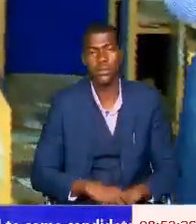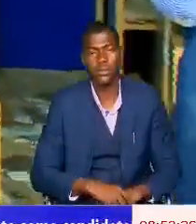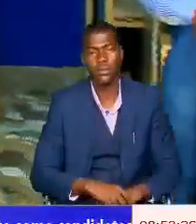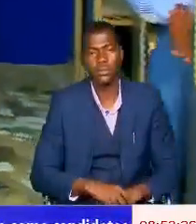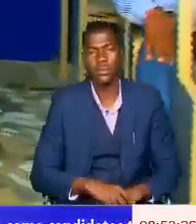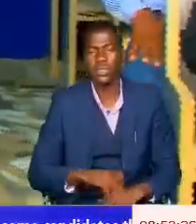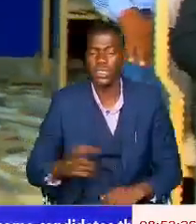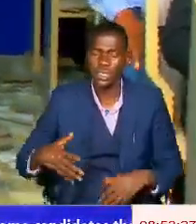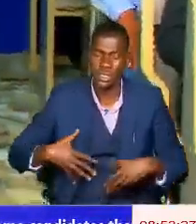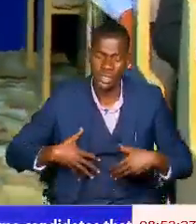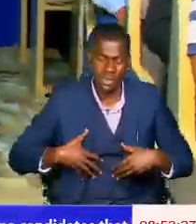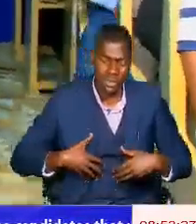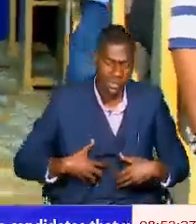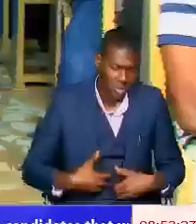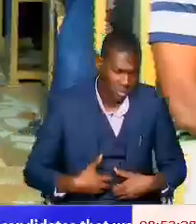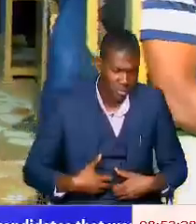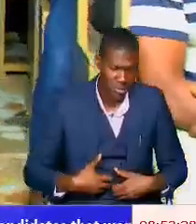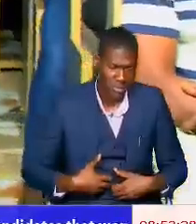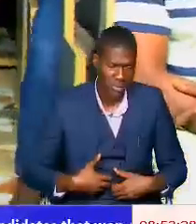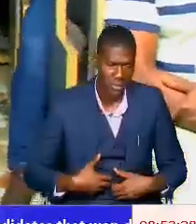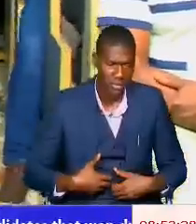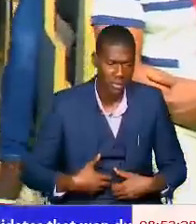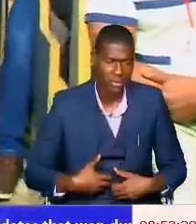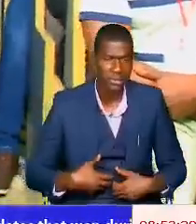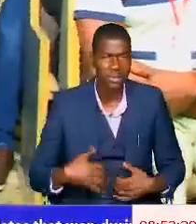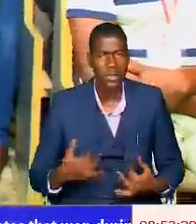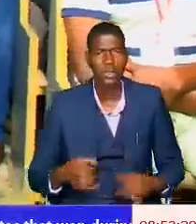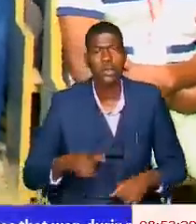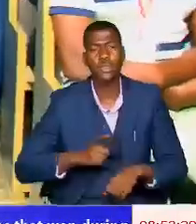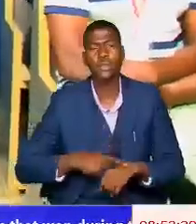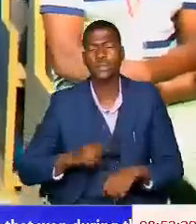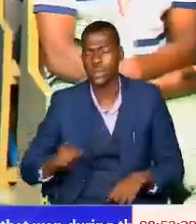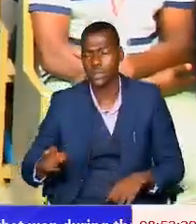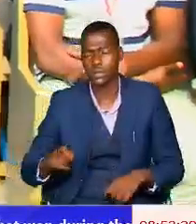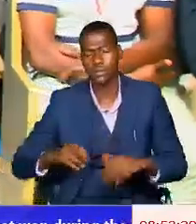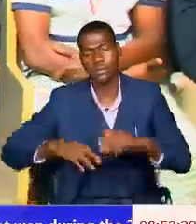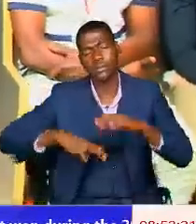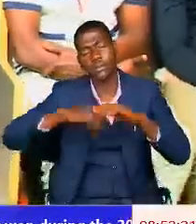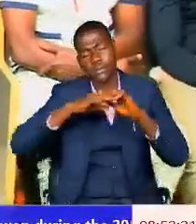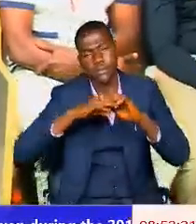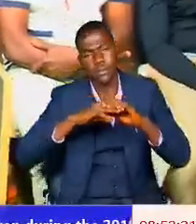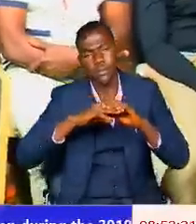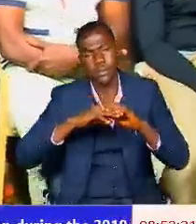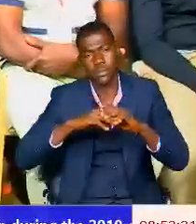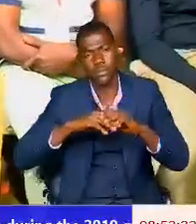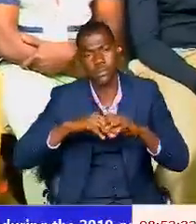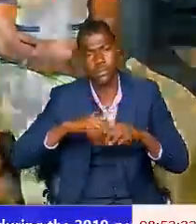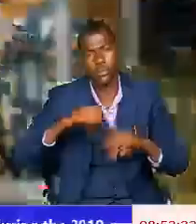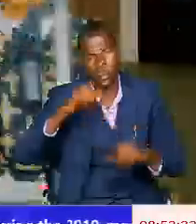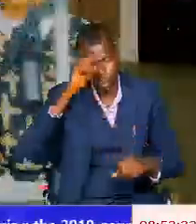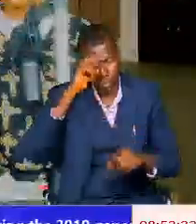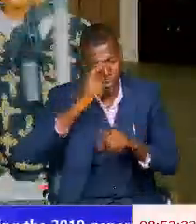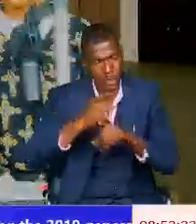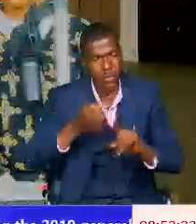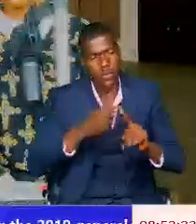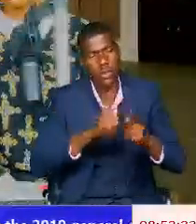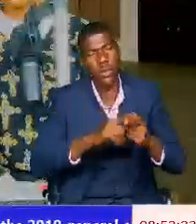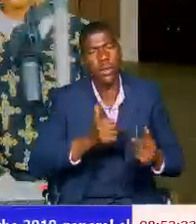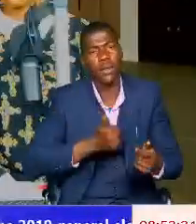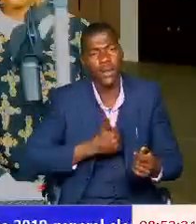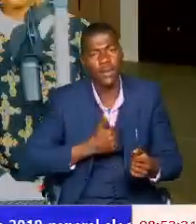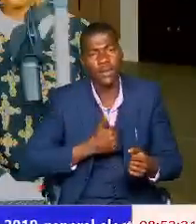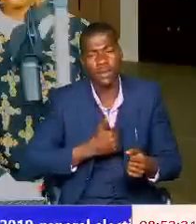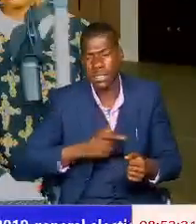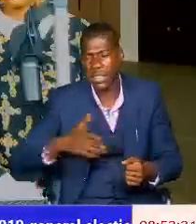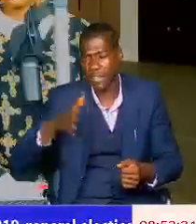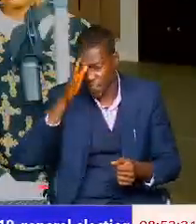She don't tire for the thing, so when she reach age where she go get boyfriend, she can't get boyfriend. He still they